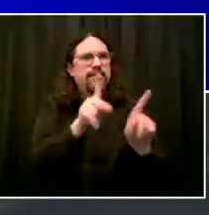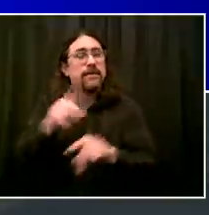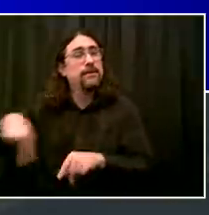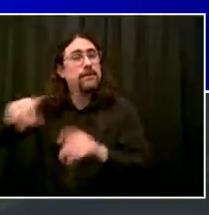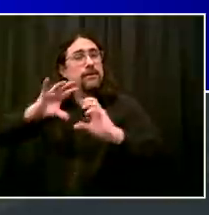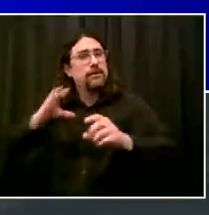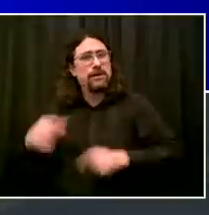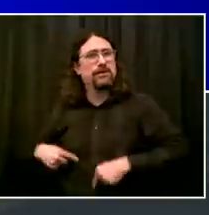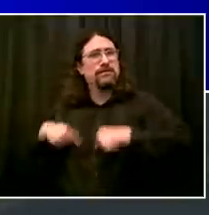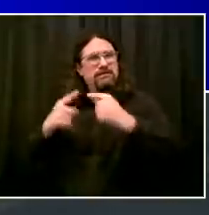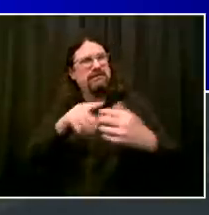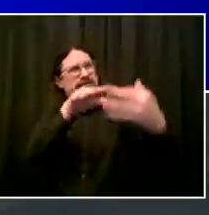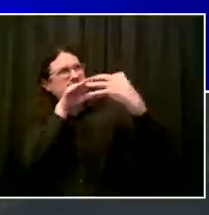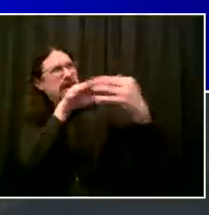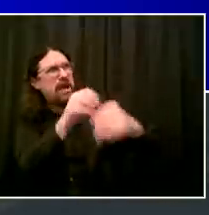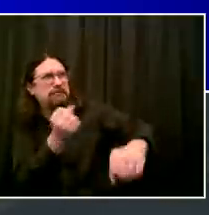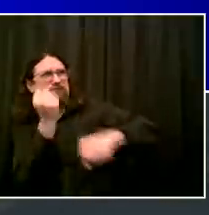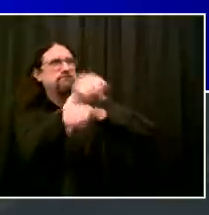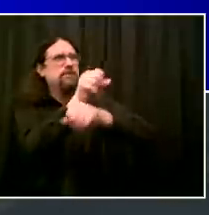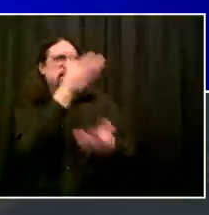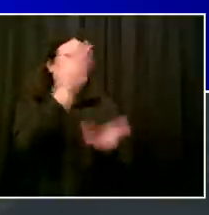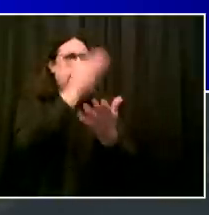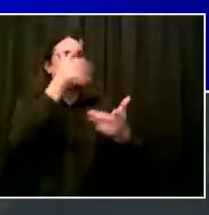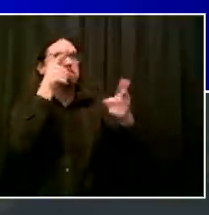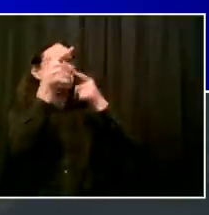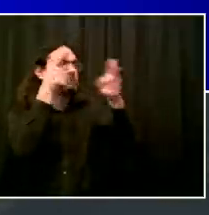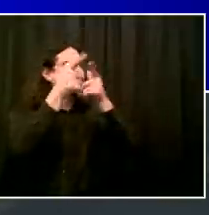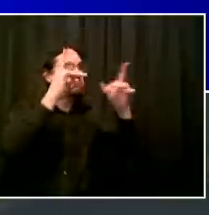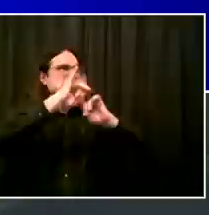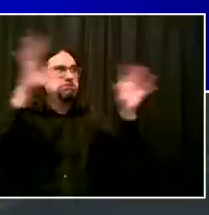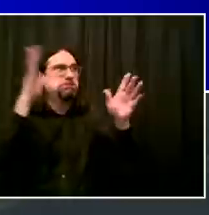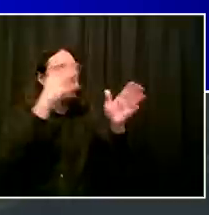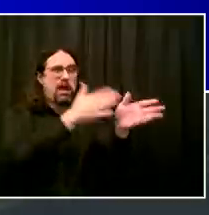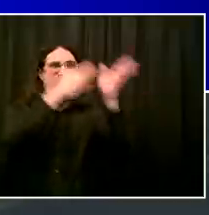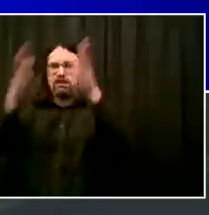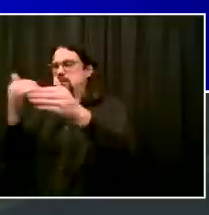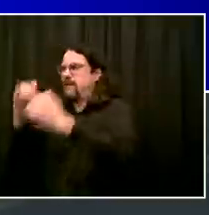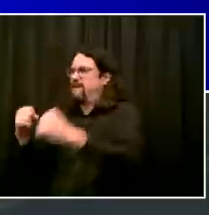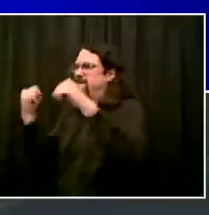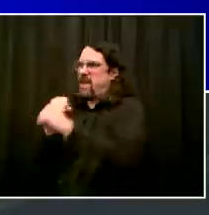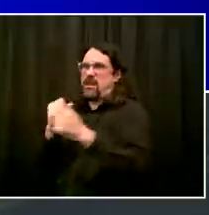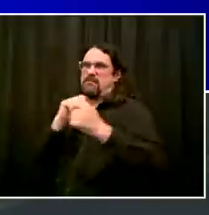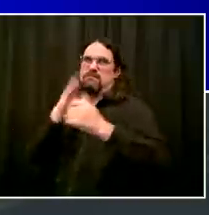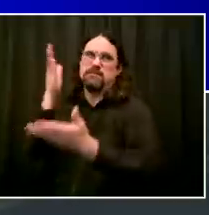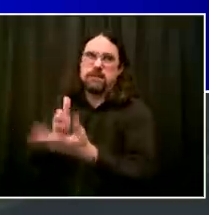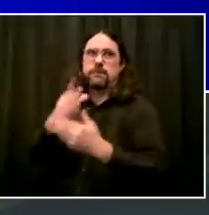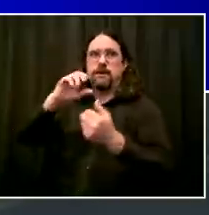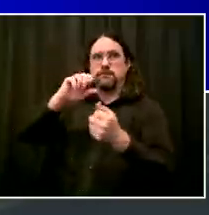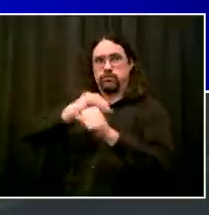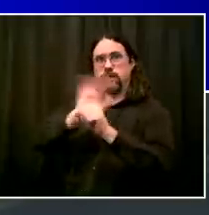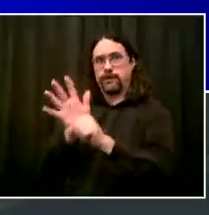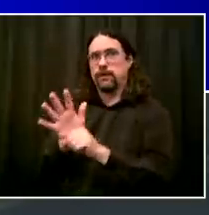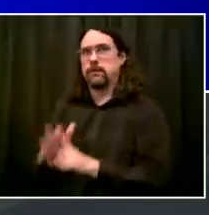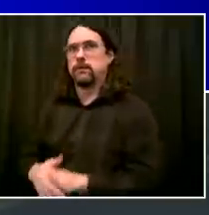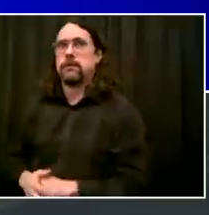across 21 neighborhoods of this city and use the trust that they have built in communities, the important standing